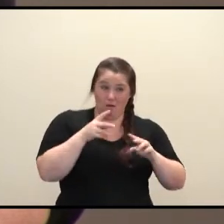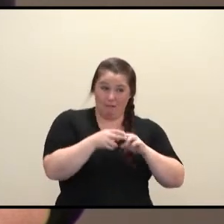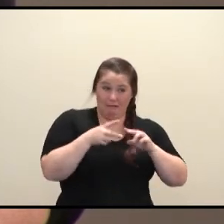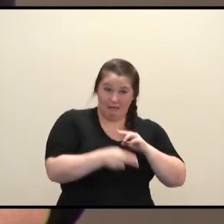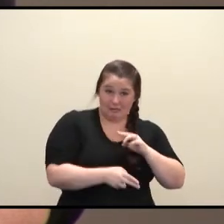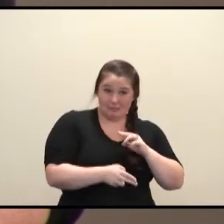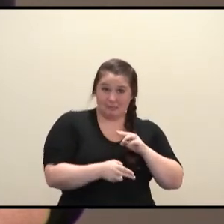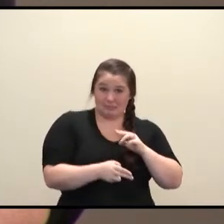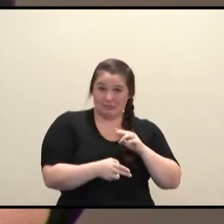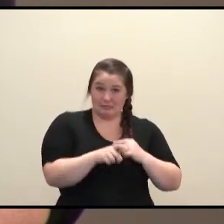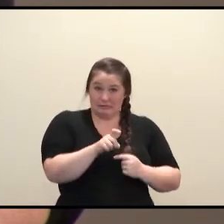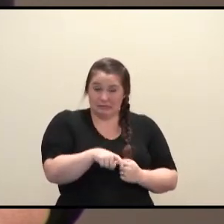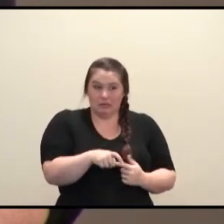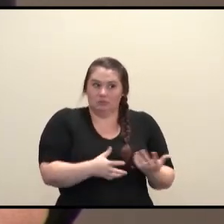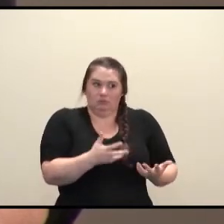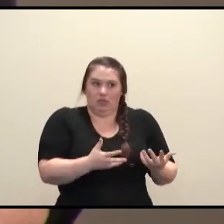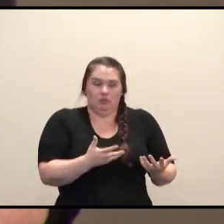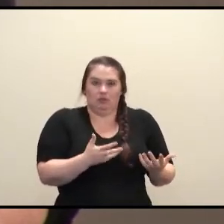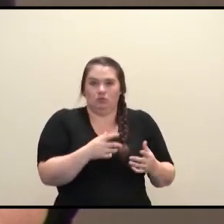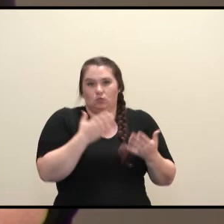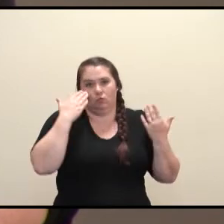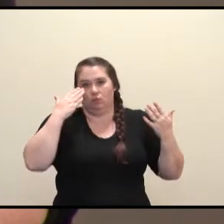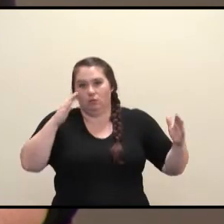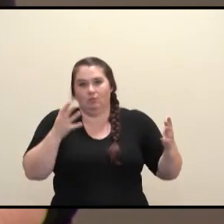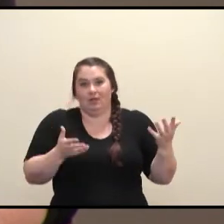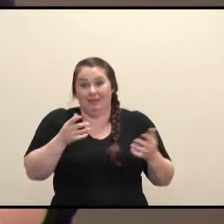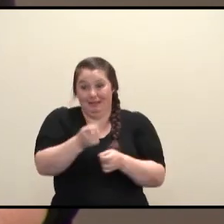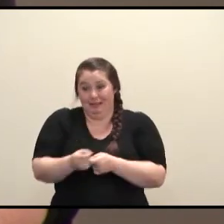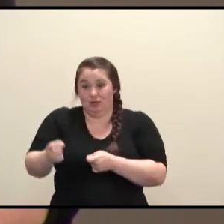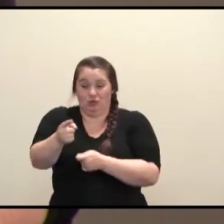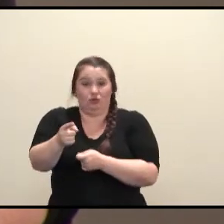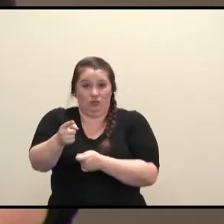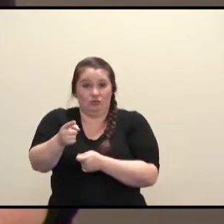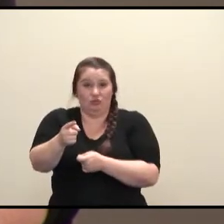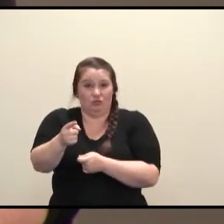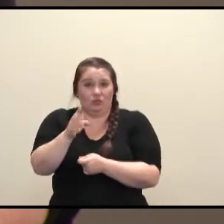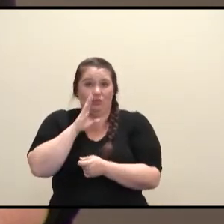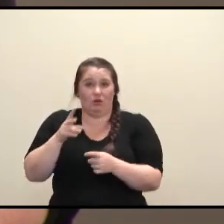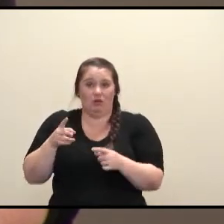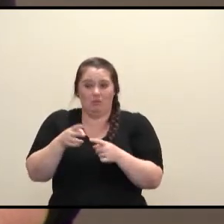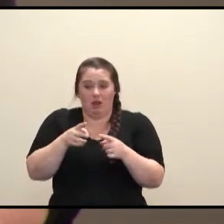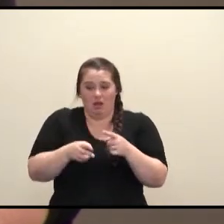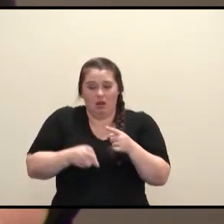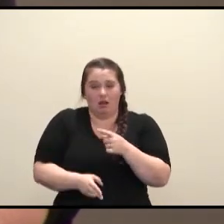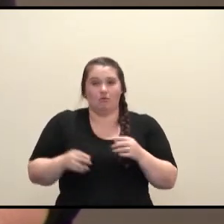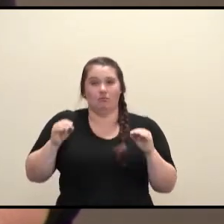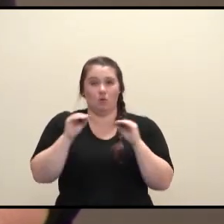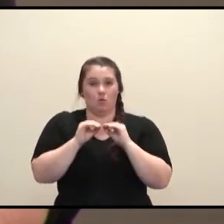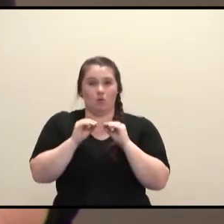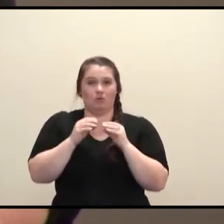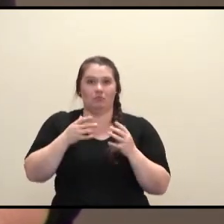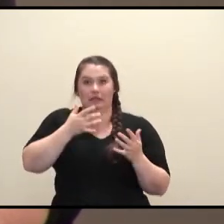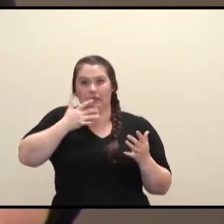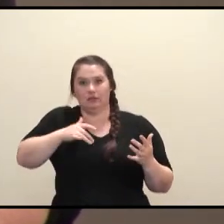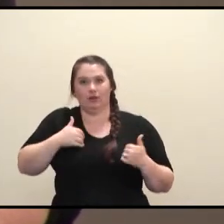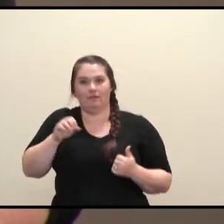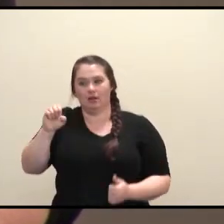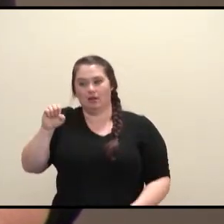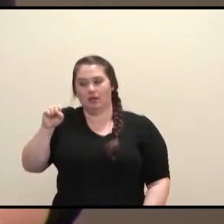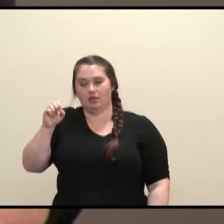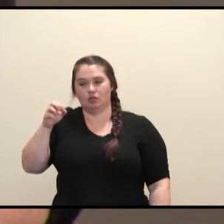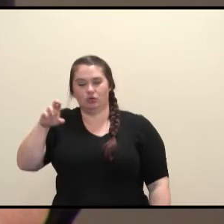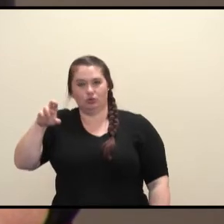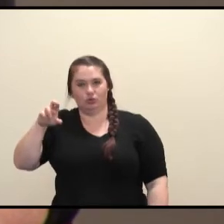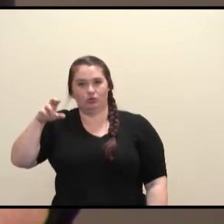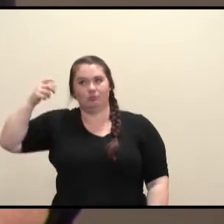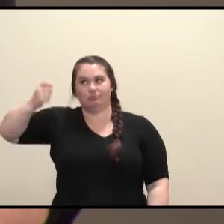cuts? Probably not. We'll probably have to make some more cuts next year. We're thankful we have the ESSER funding to help us.